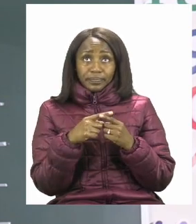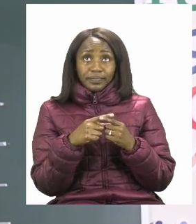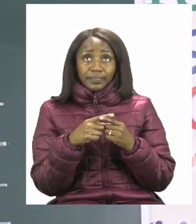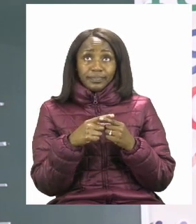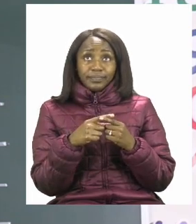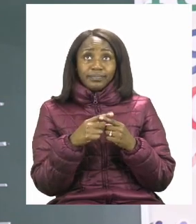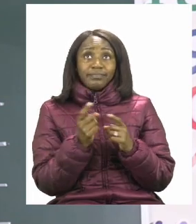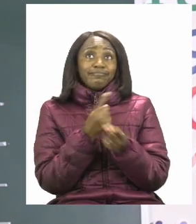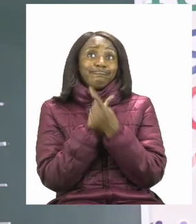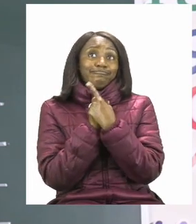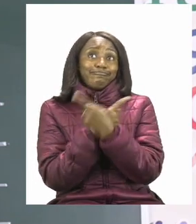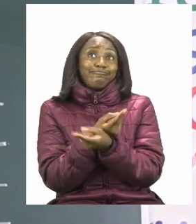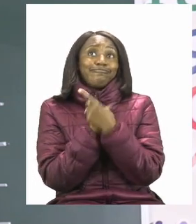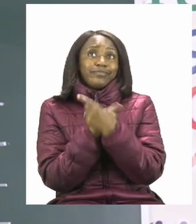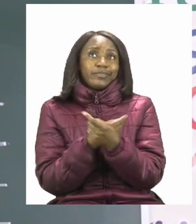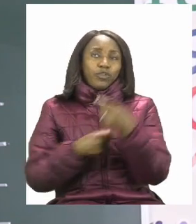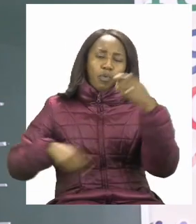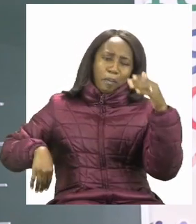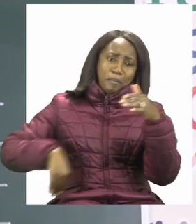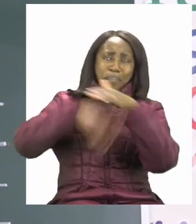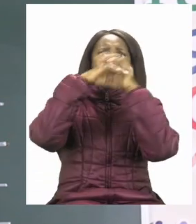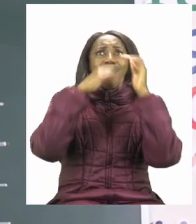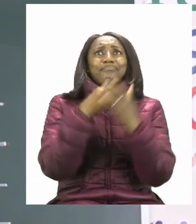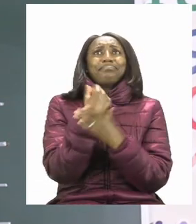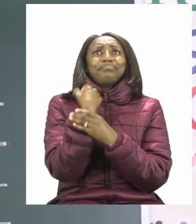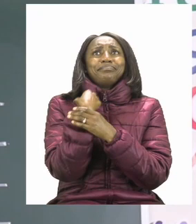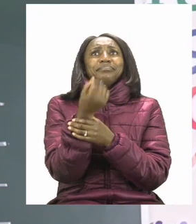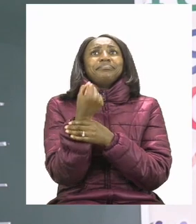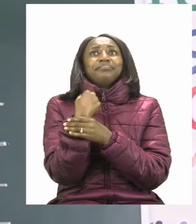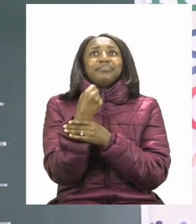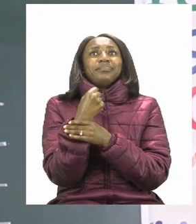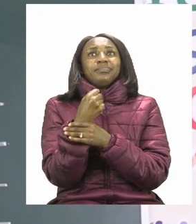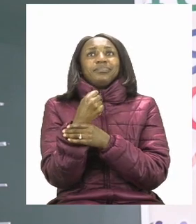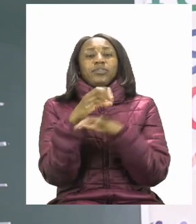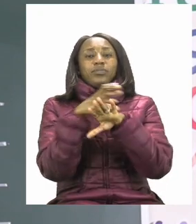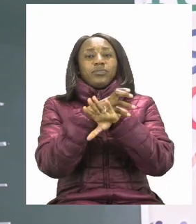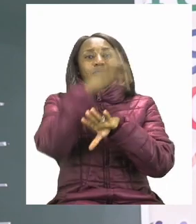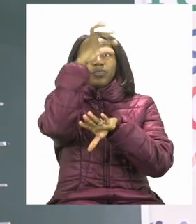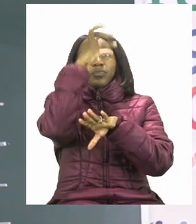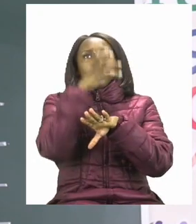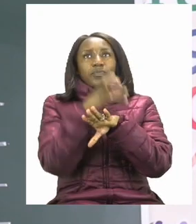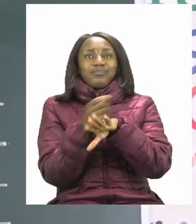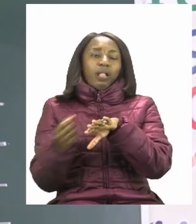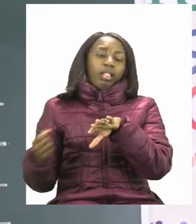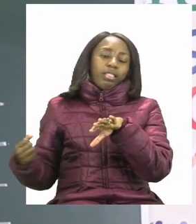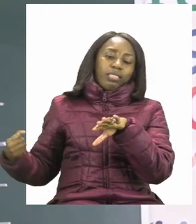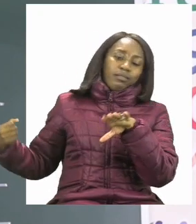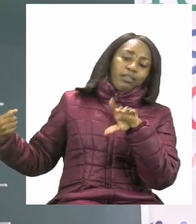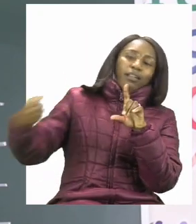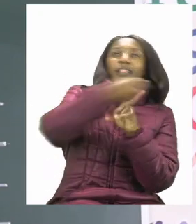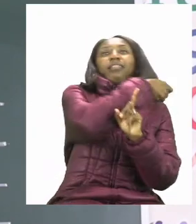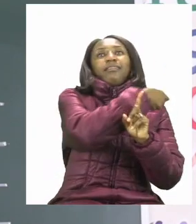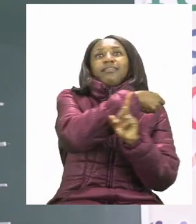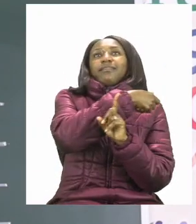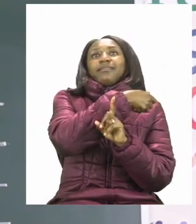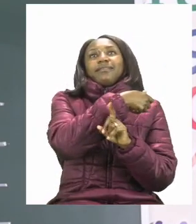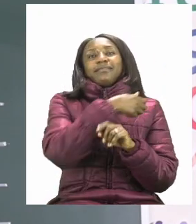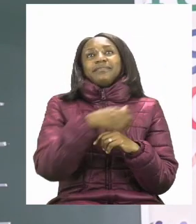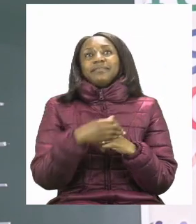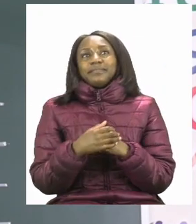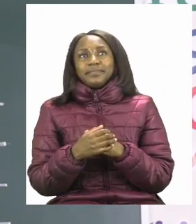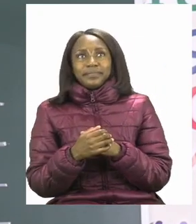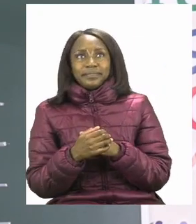bear kicking the ball towards the flower vase. So my sentence can